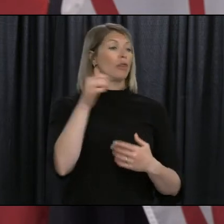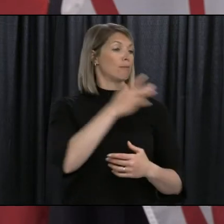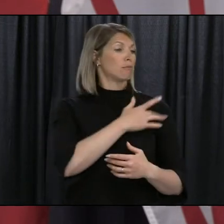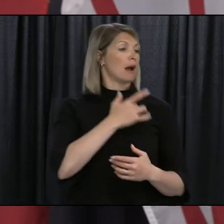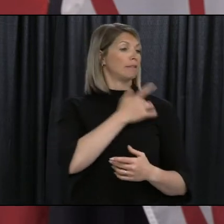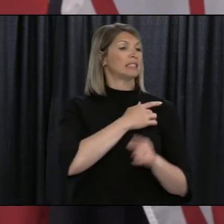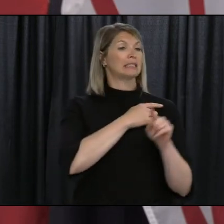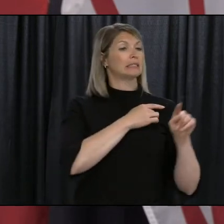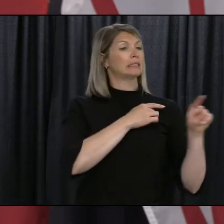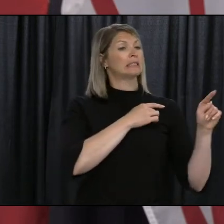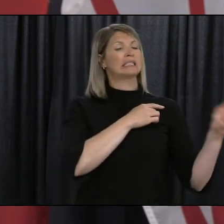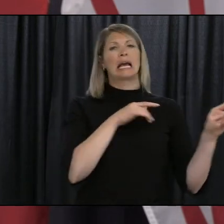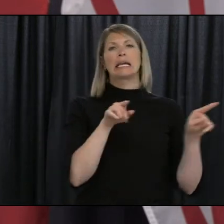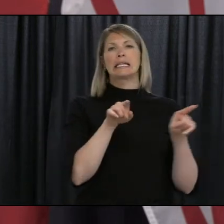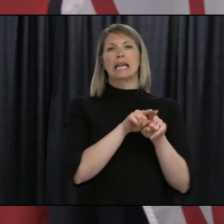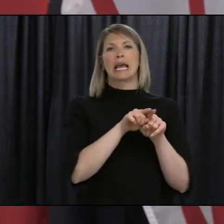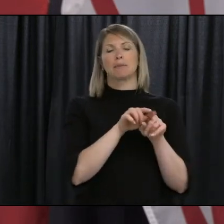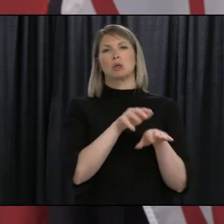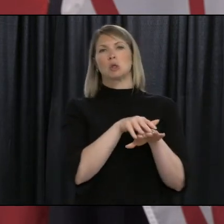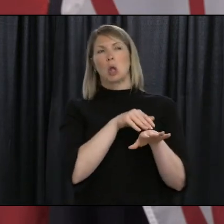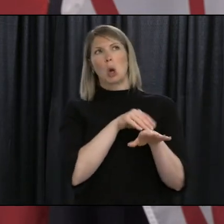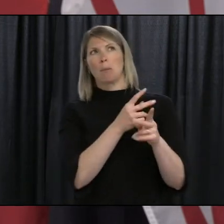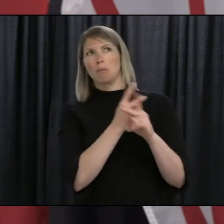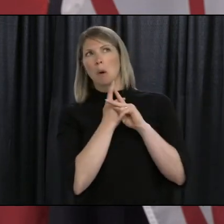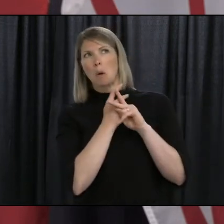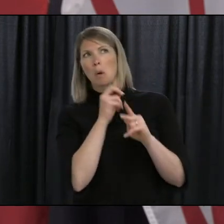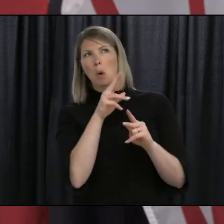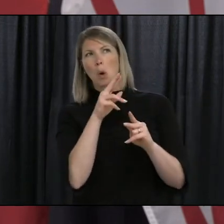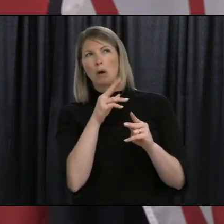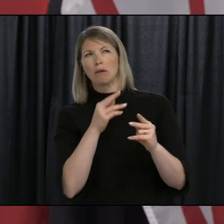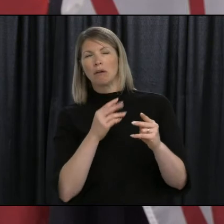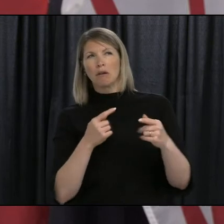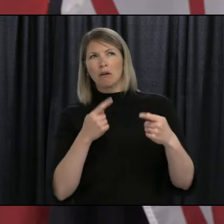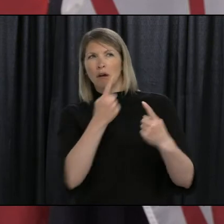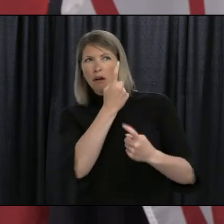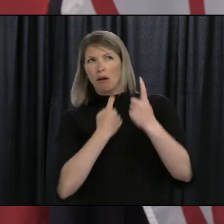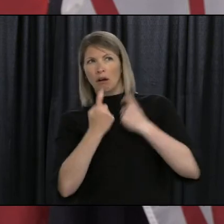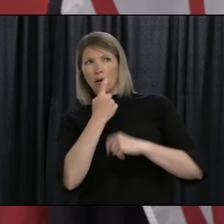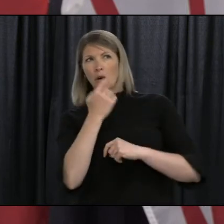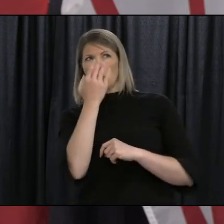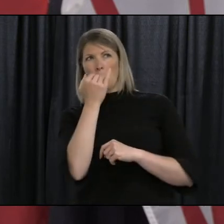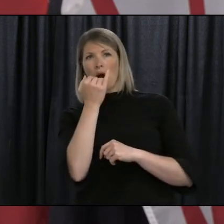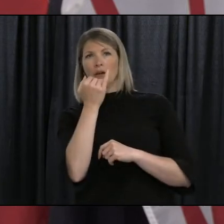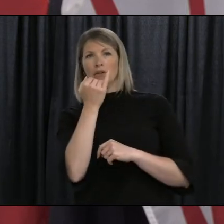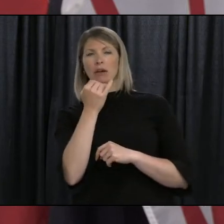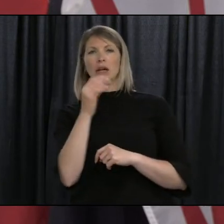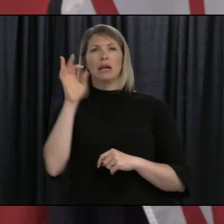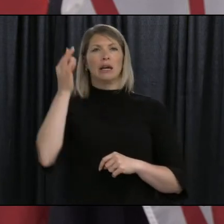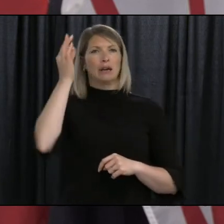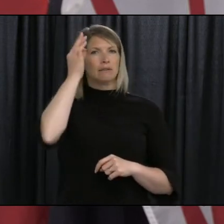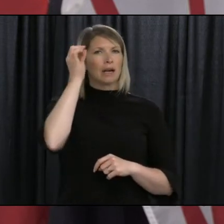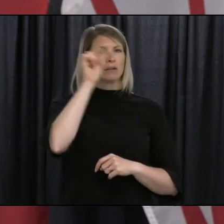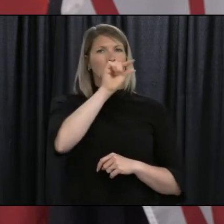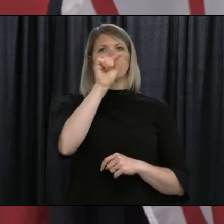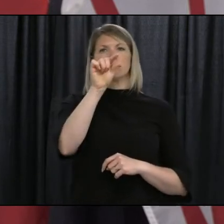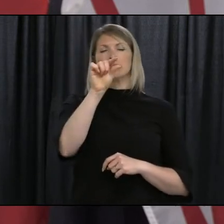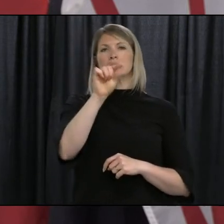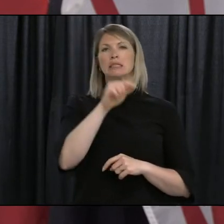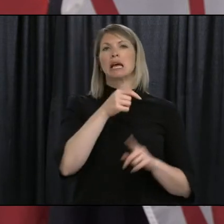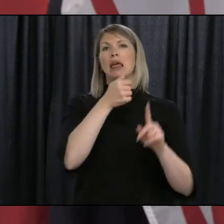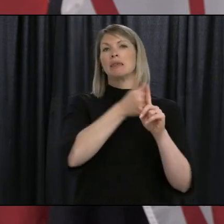similar concerns. The federal government had the Bank of Canada step in for